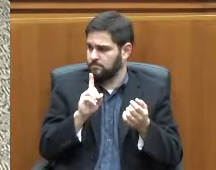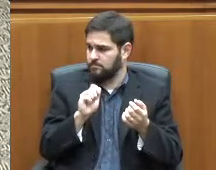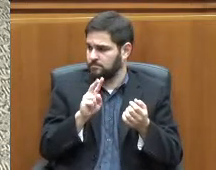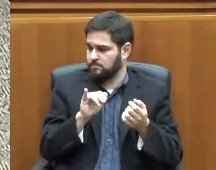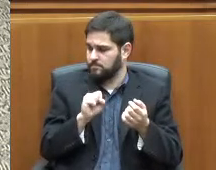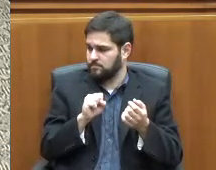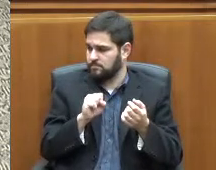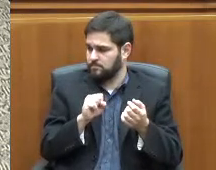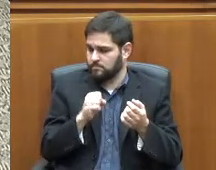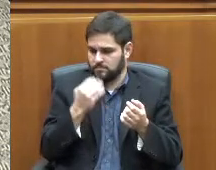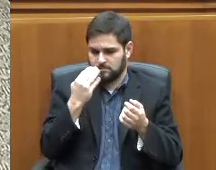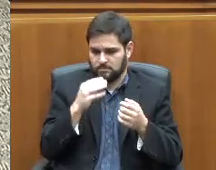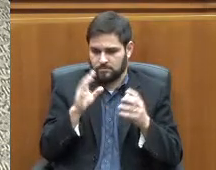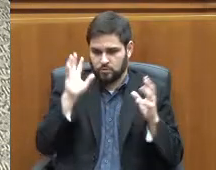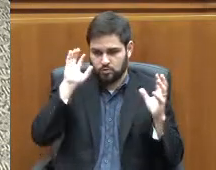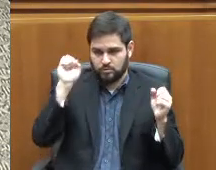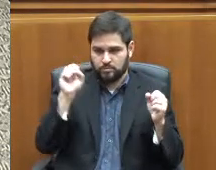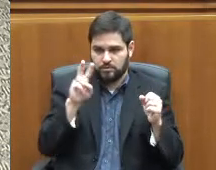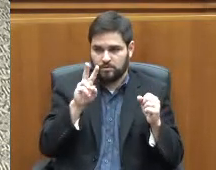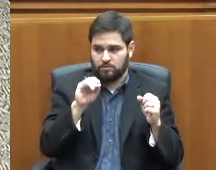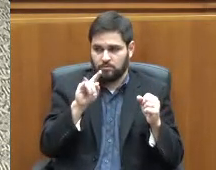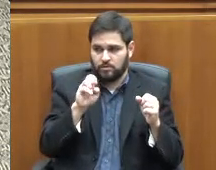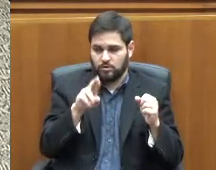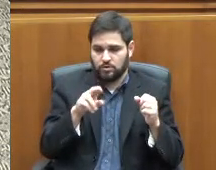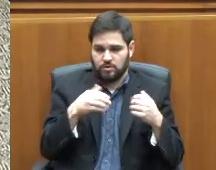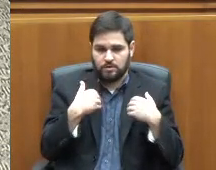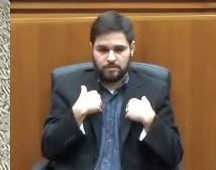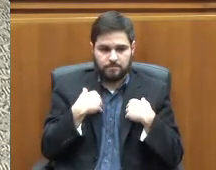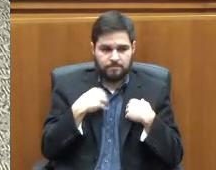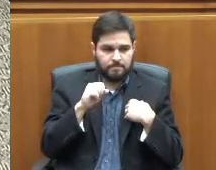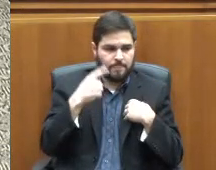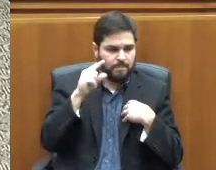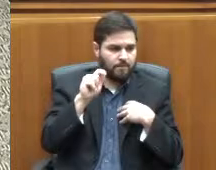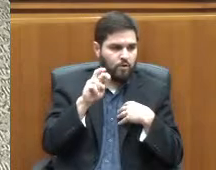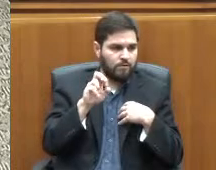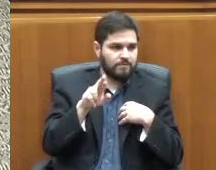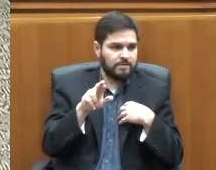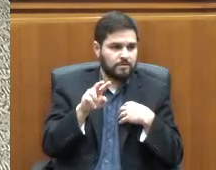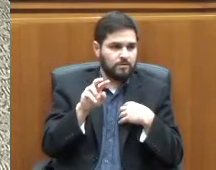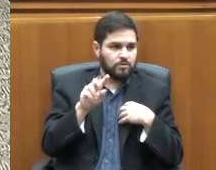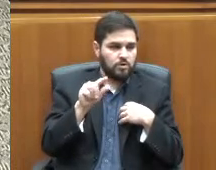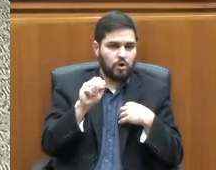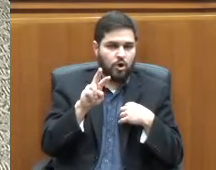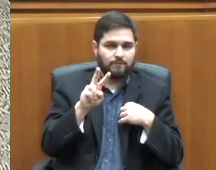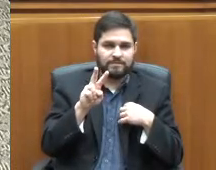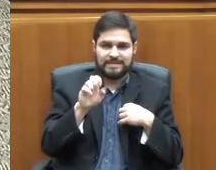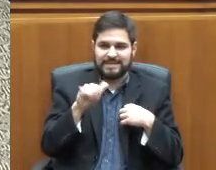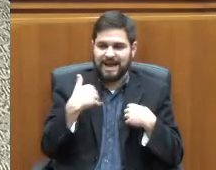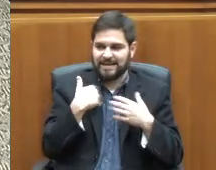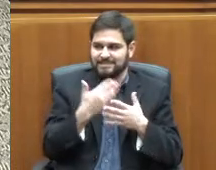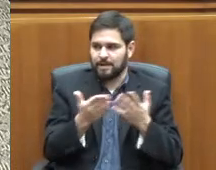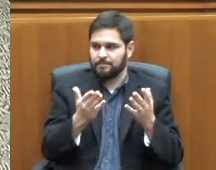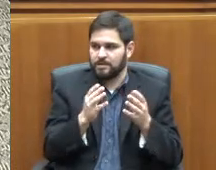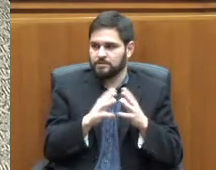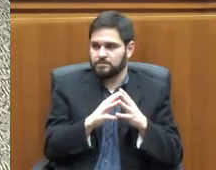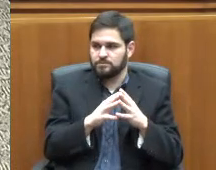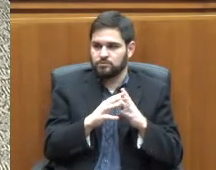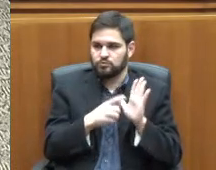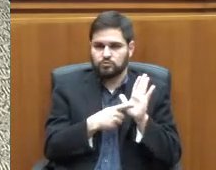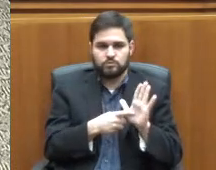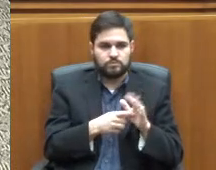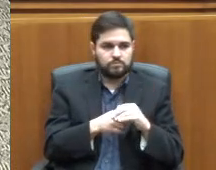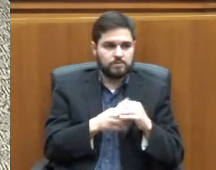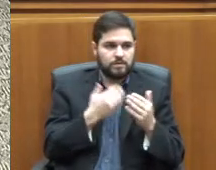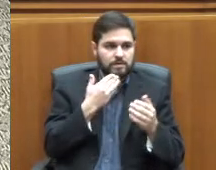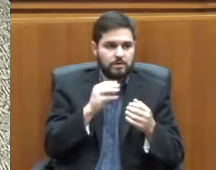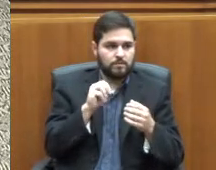know Superintendent Moshe had. Yes, Mr. Garvey, I think, has something to Right. add. You had the language? Oh, There you go, Mr.